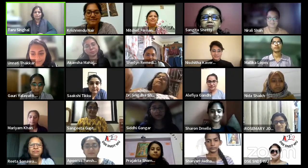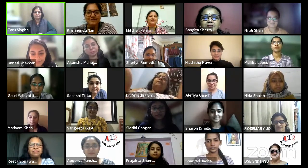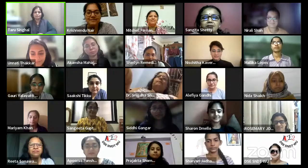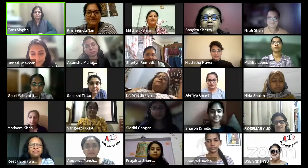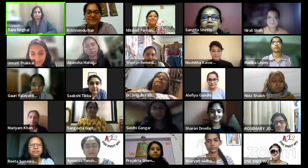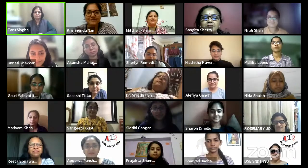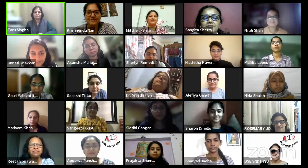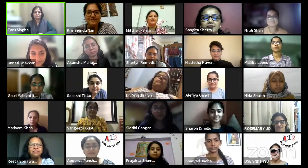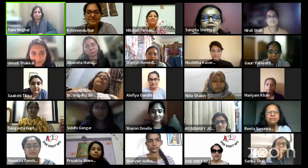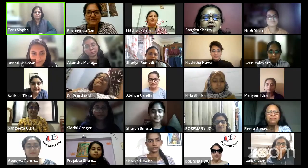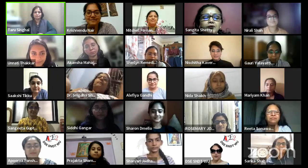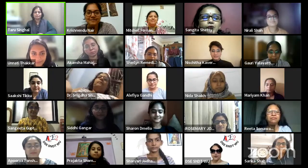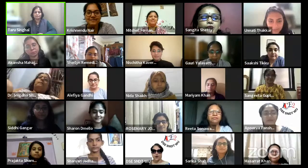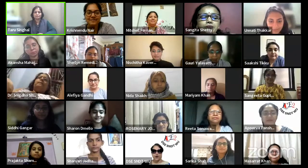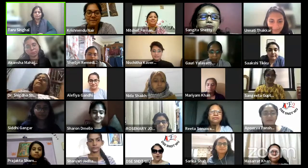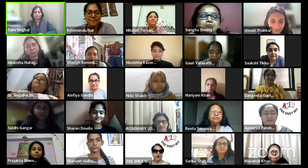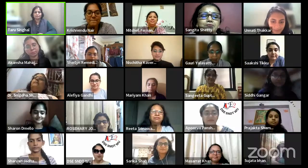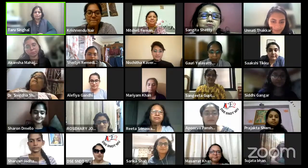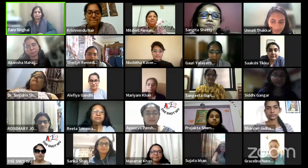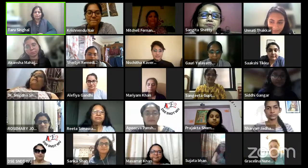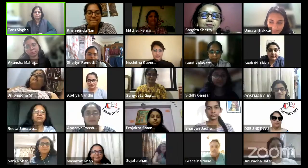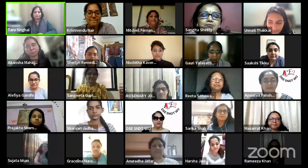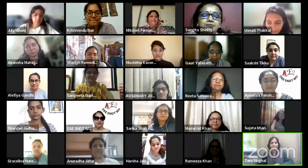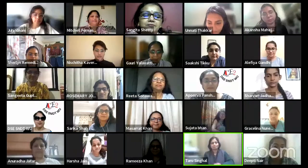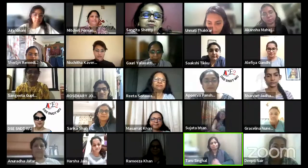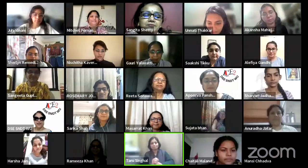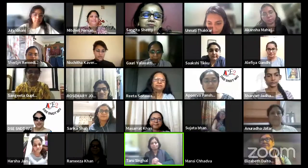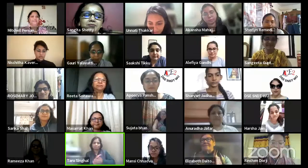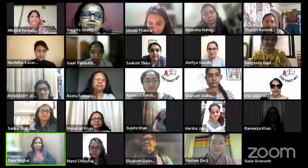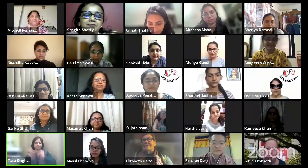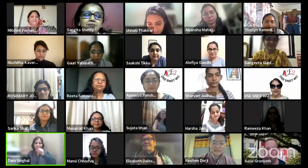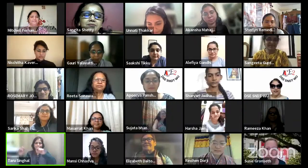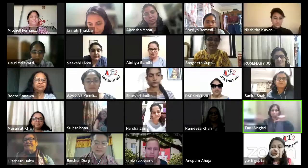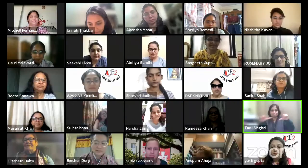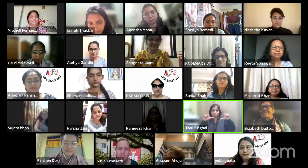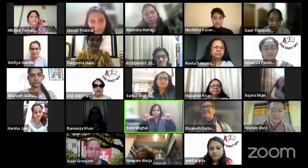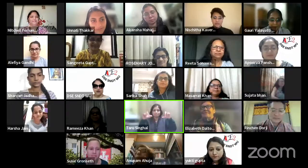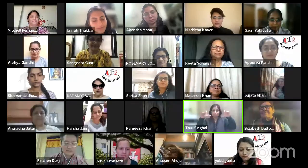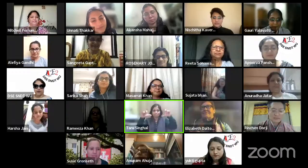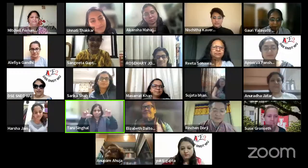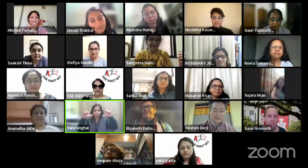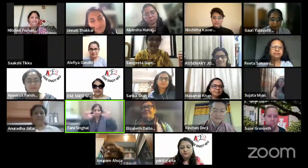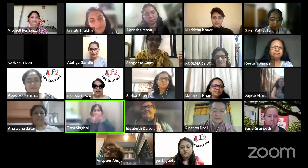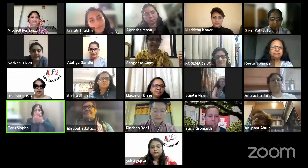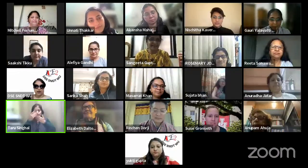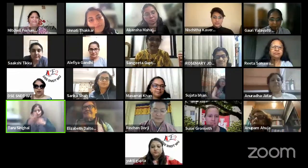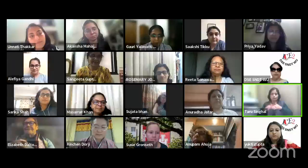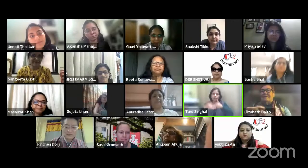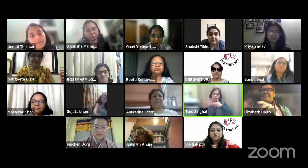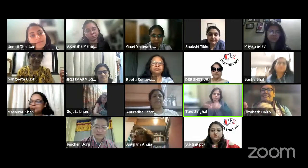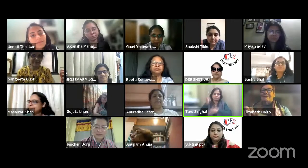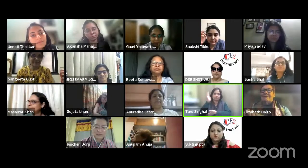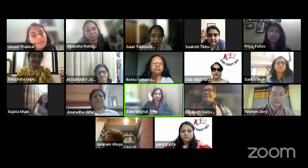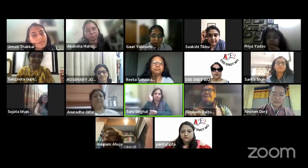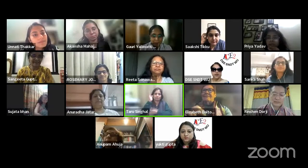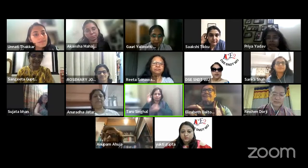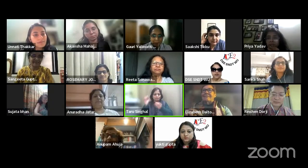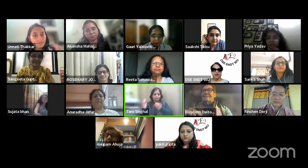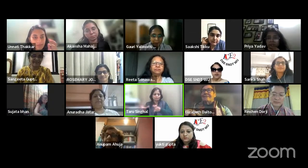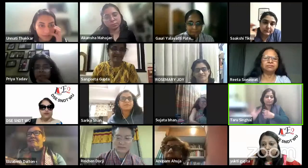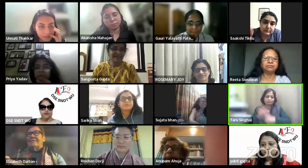Yes, we are done. We can move to the next session. Thank you. Awesome. Yes. Awesome. Thank you. All right.